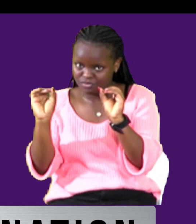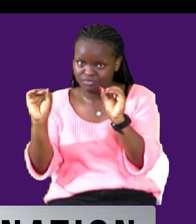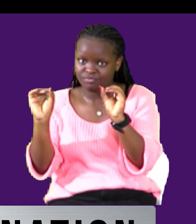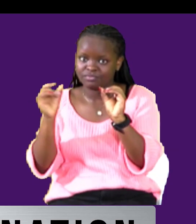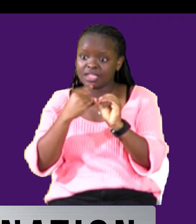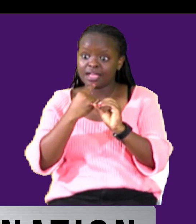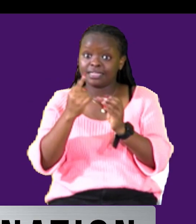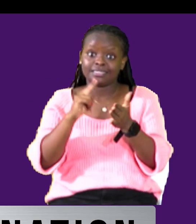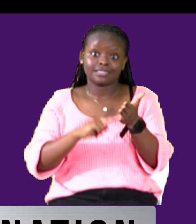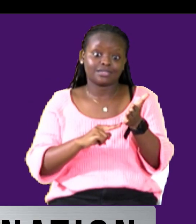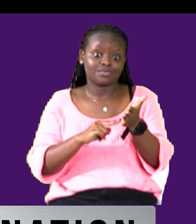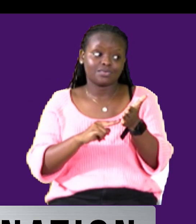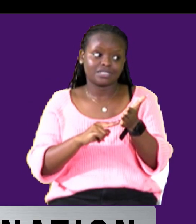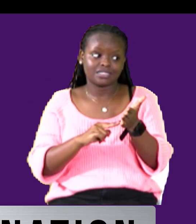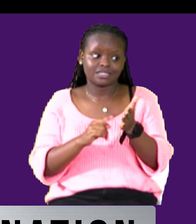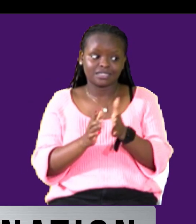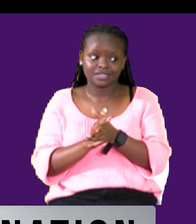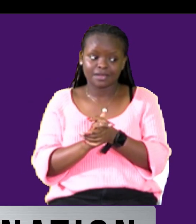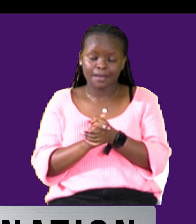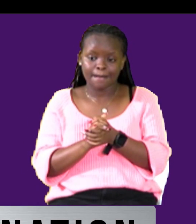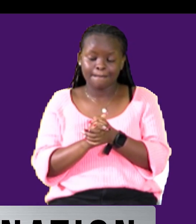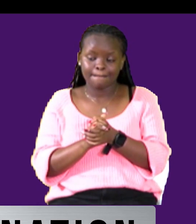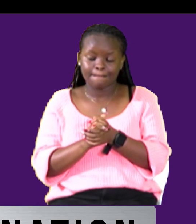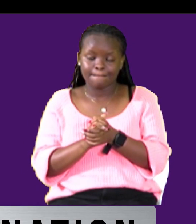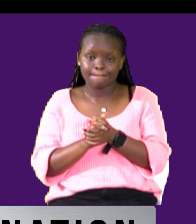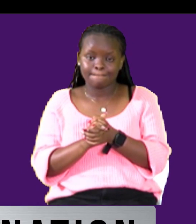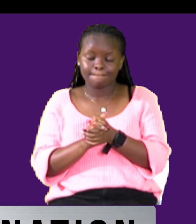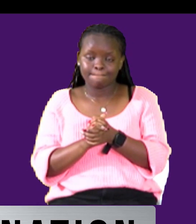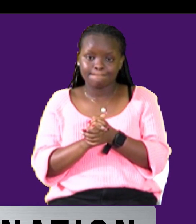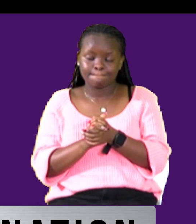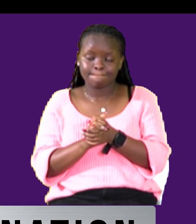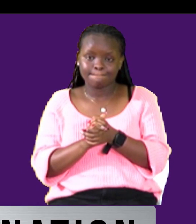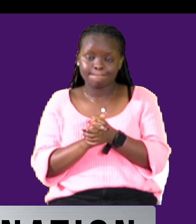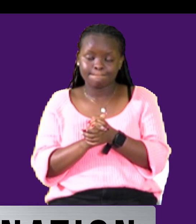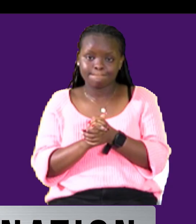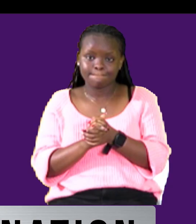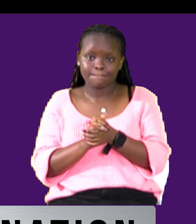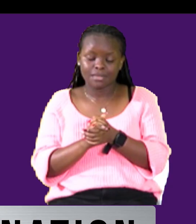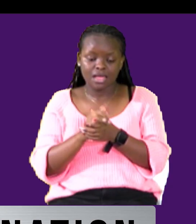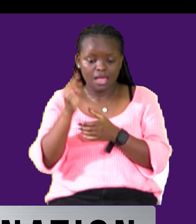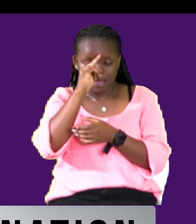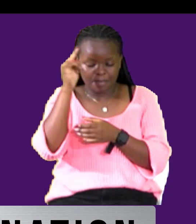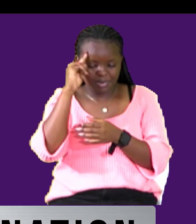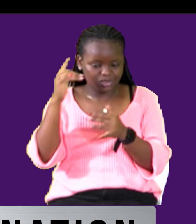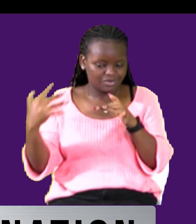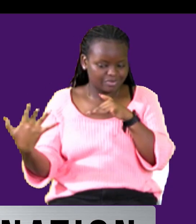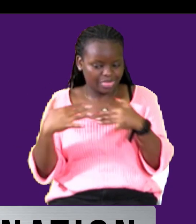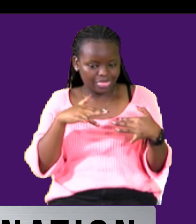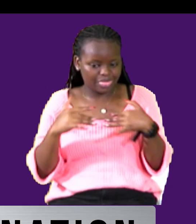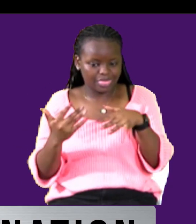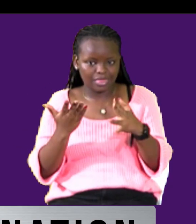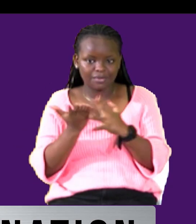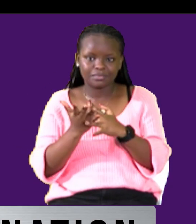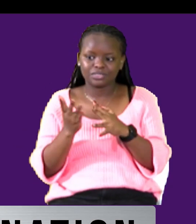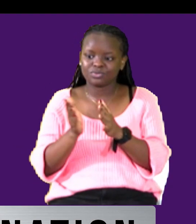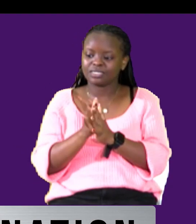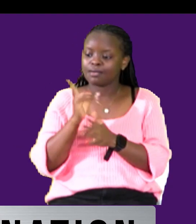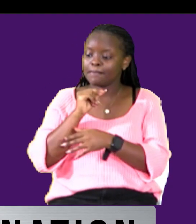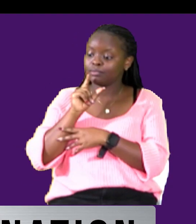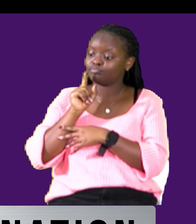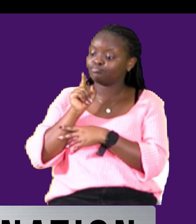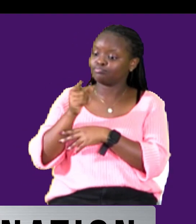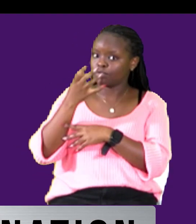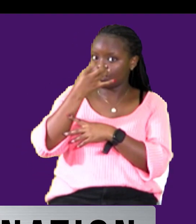be, it wouldn't be pomp and color because of the altercations they had between himself and